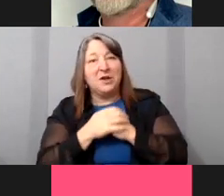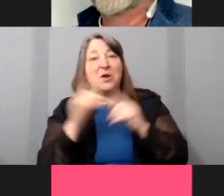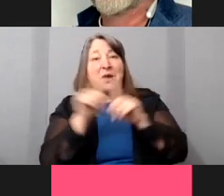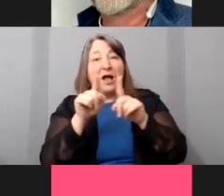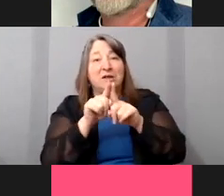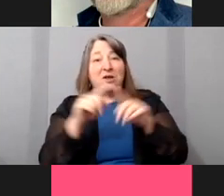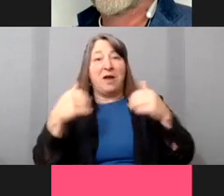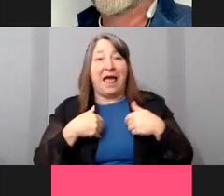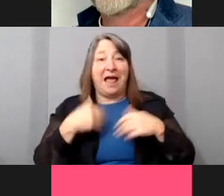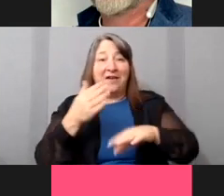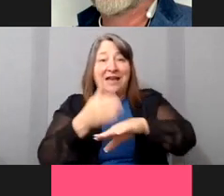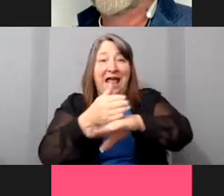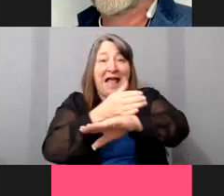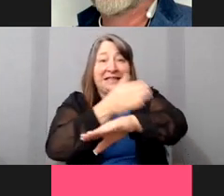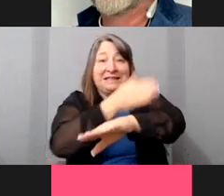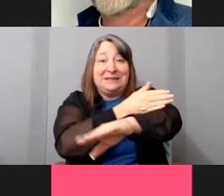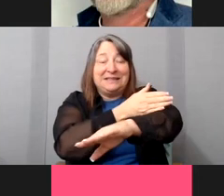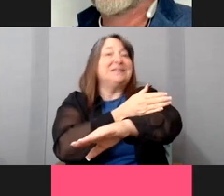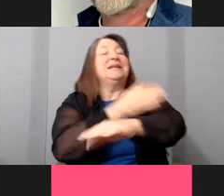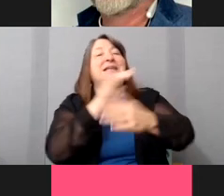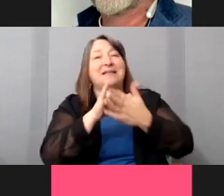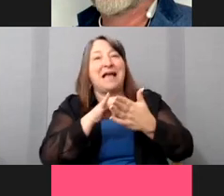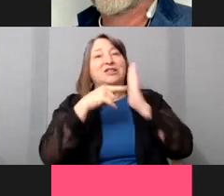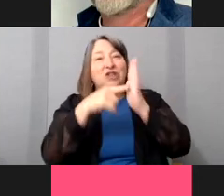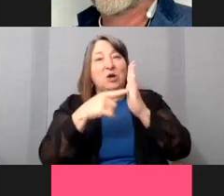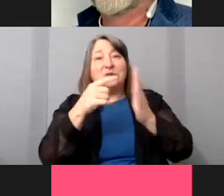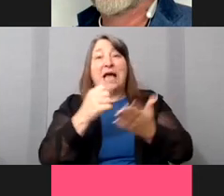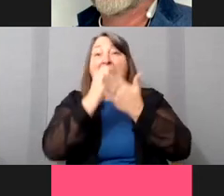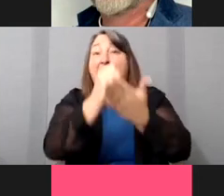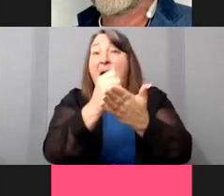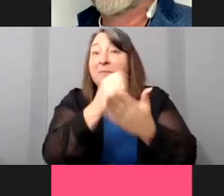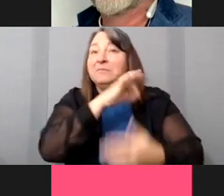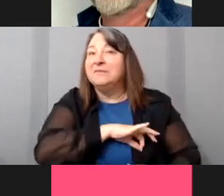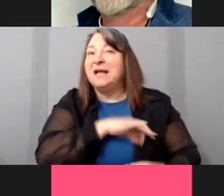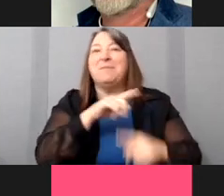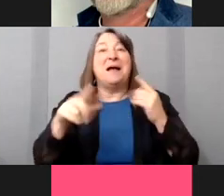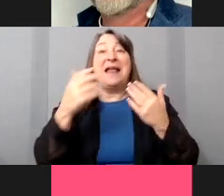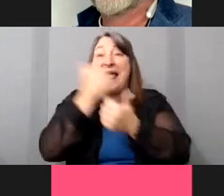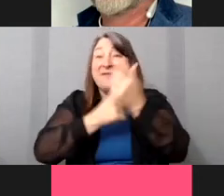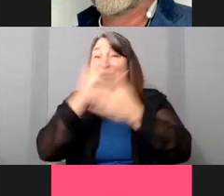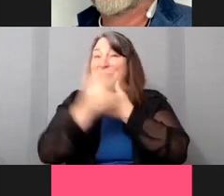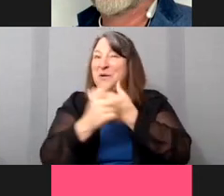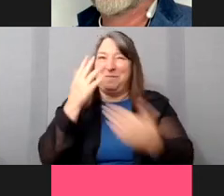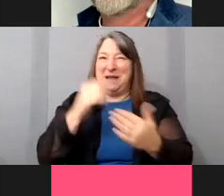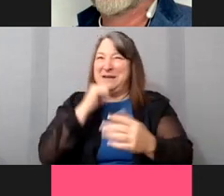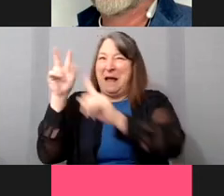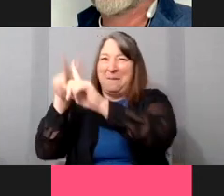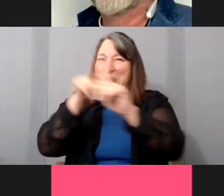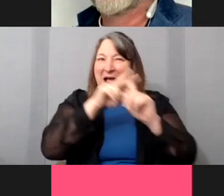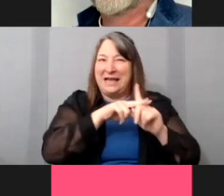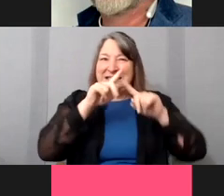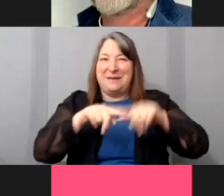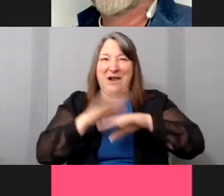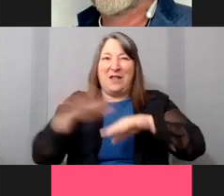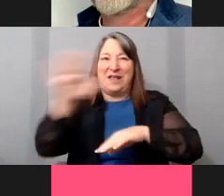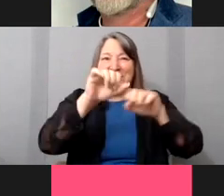that research suggests might be helpful, but may not be applicable to every program, depending on their circumstances. We also